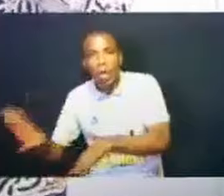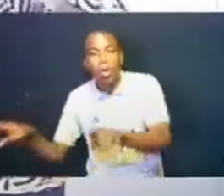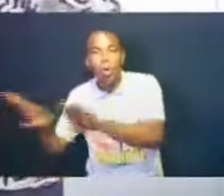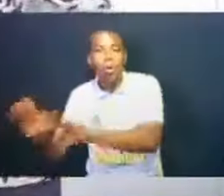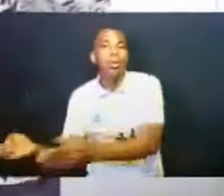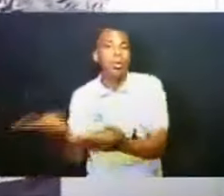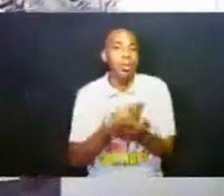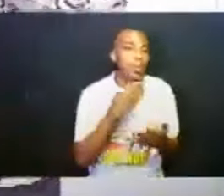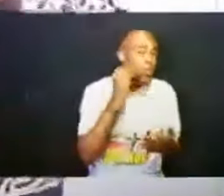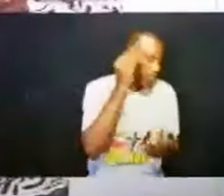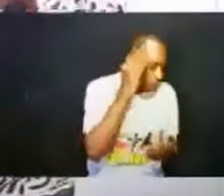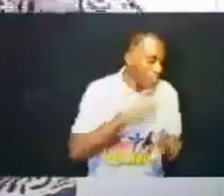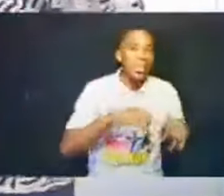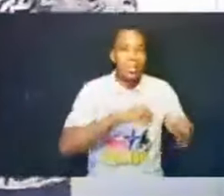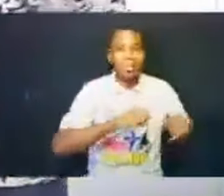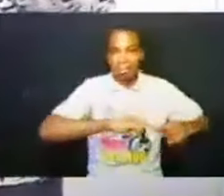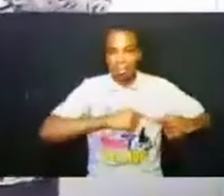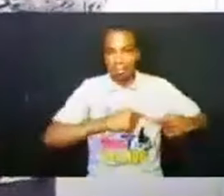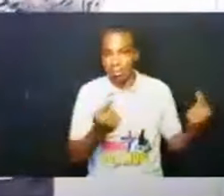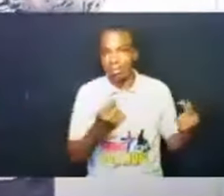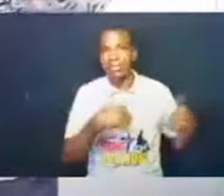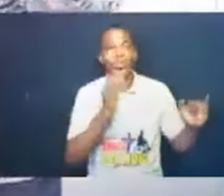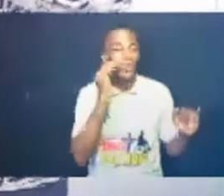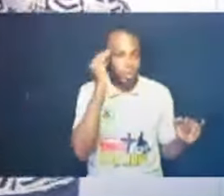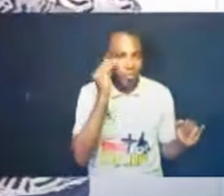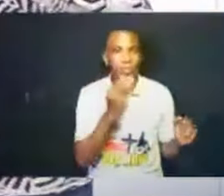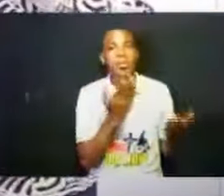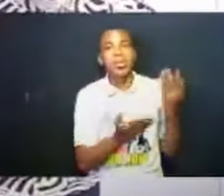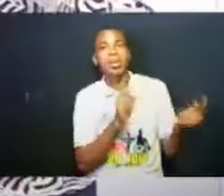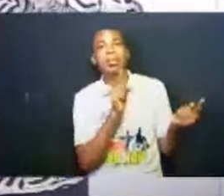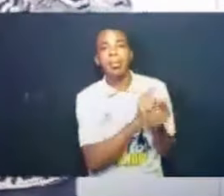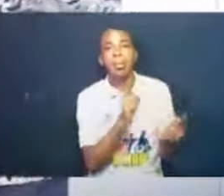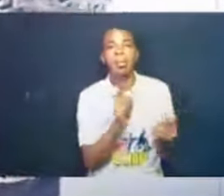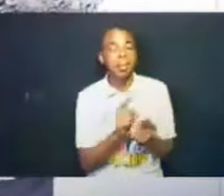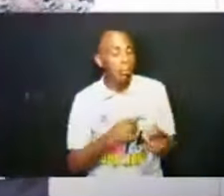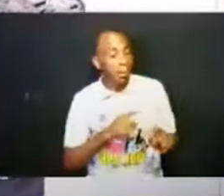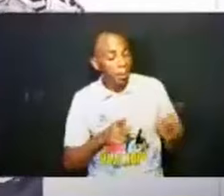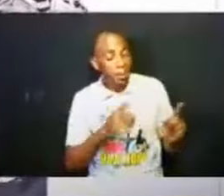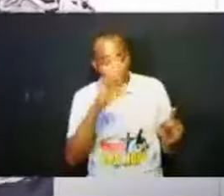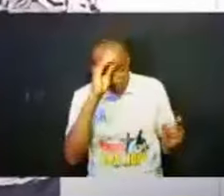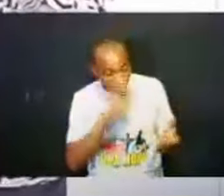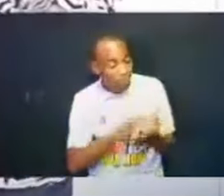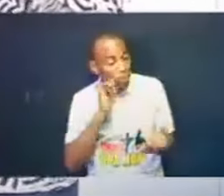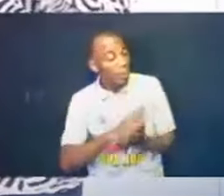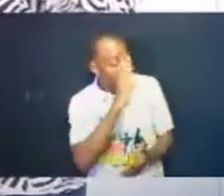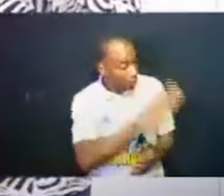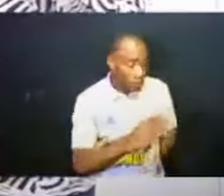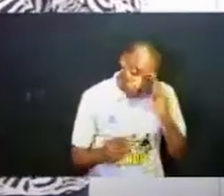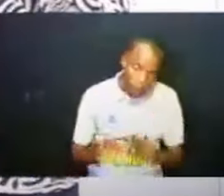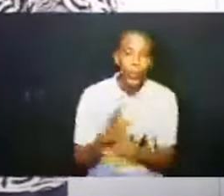And then they'll continue. They'll meet each other. And nobody will say, praise the Lord.